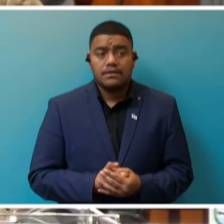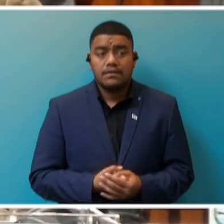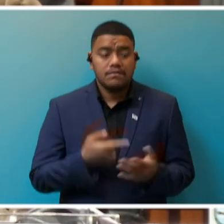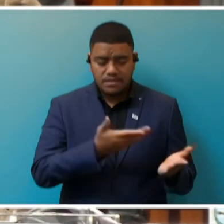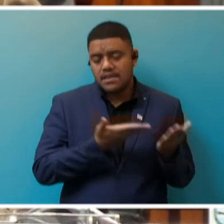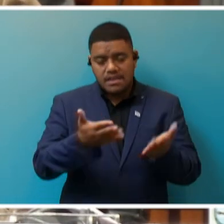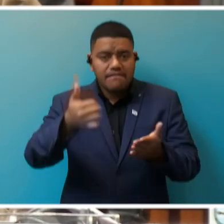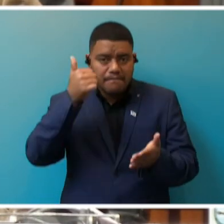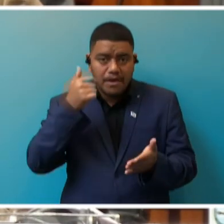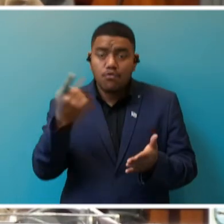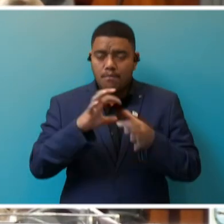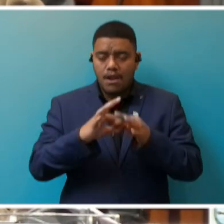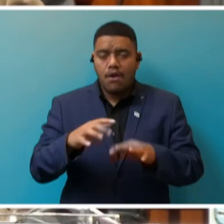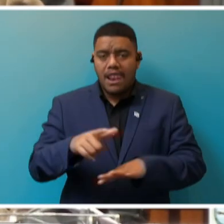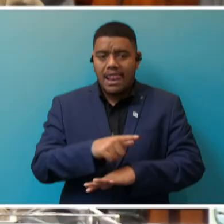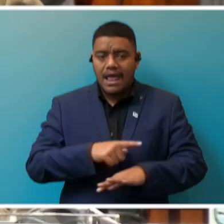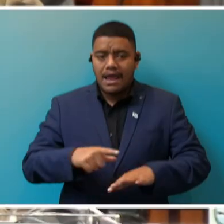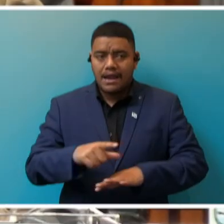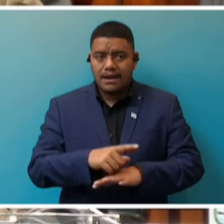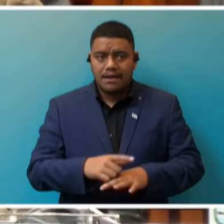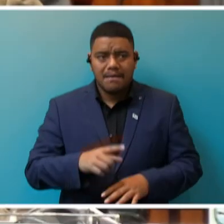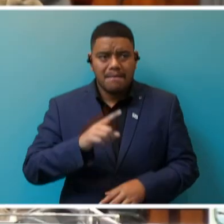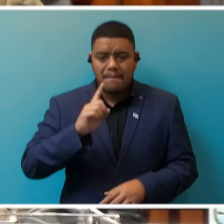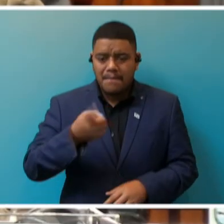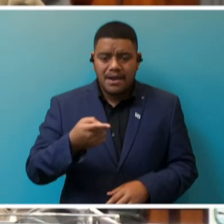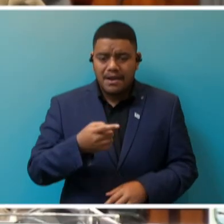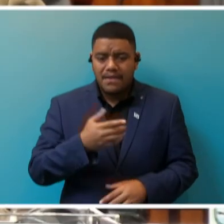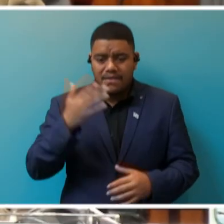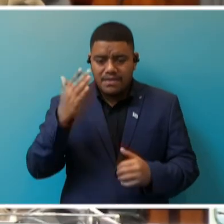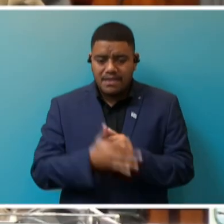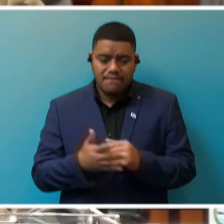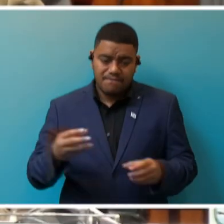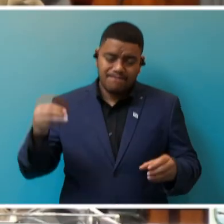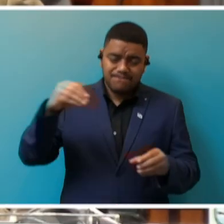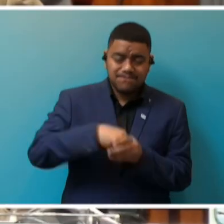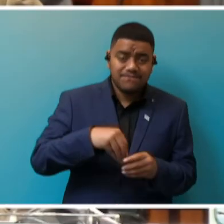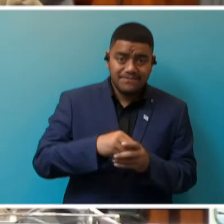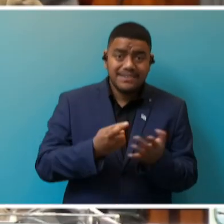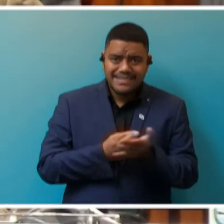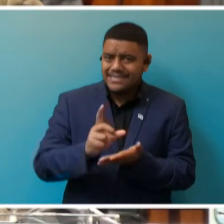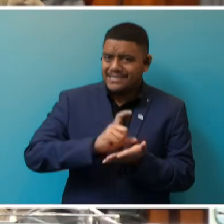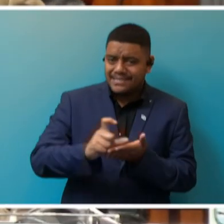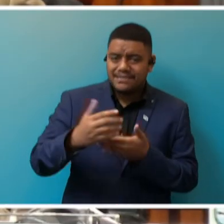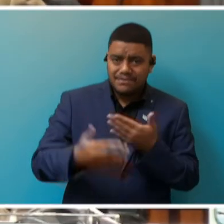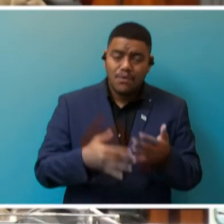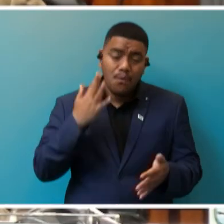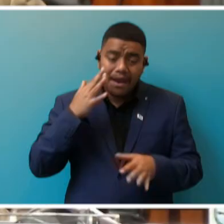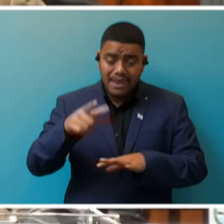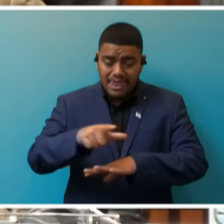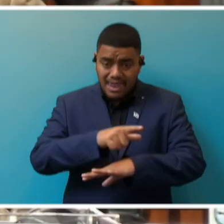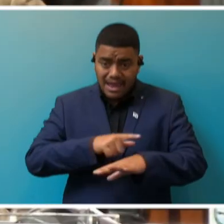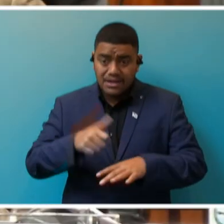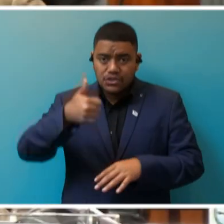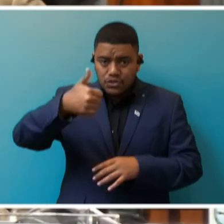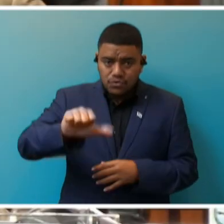landowners, which of course did not really fit into the picture of when land